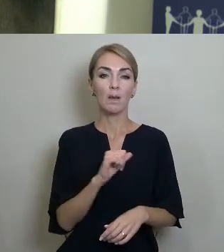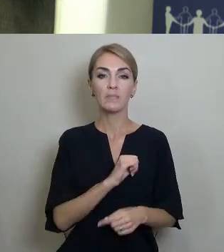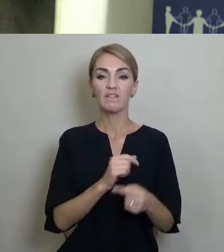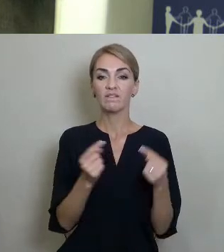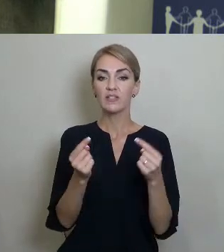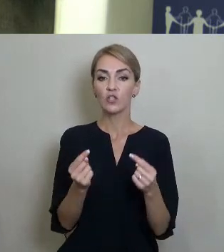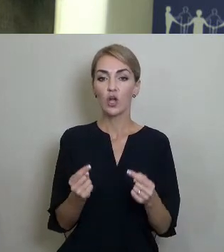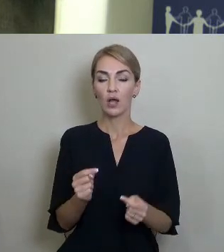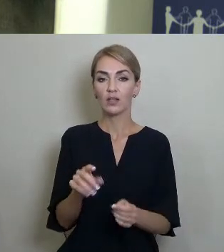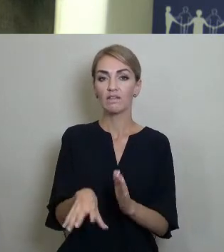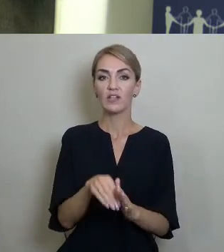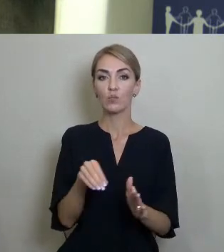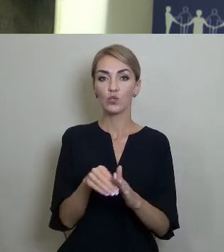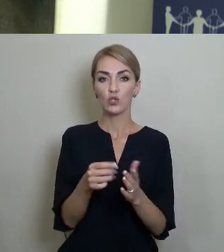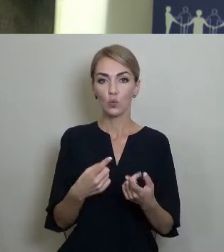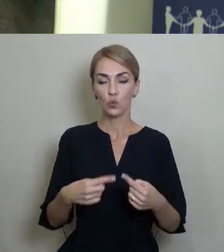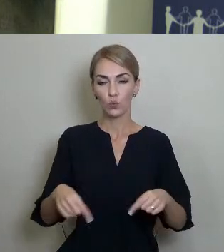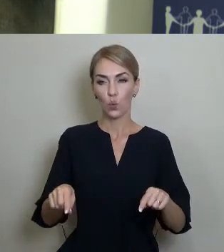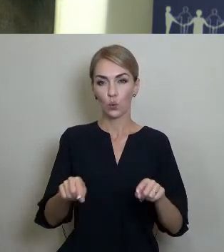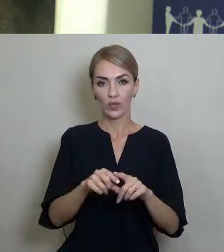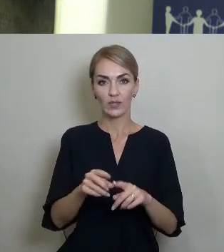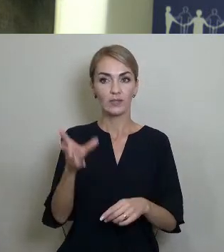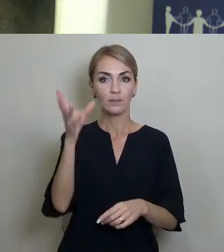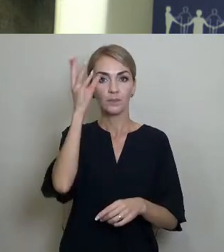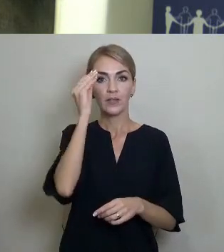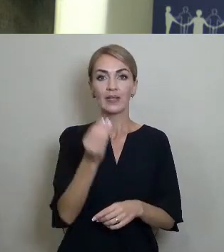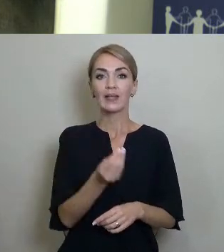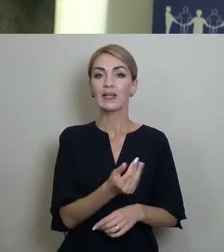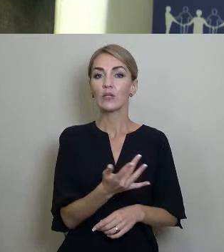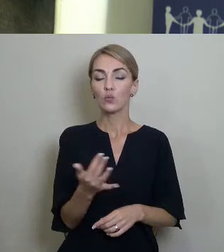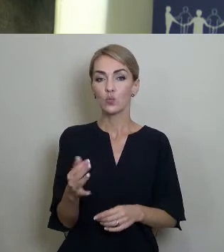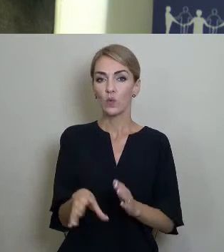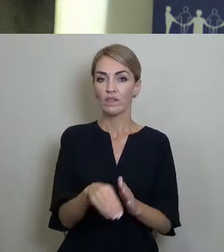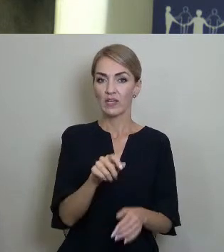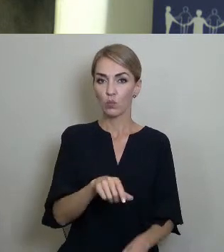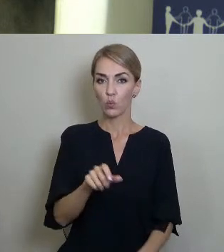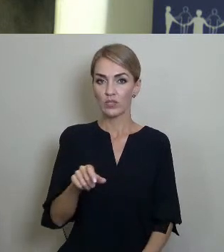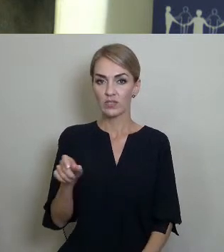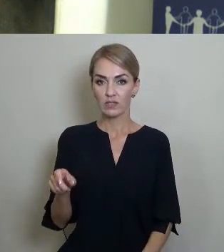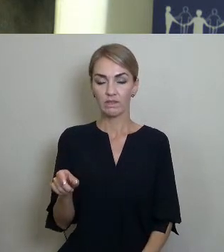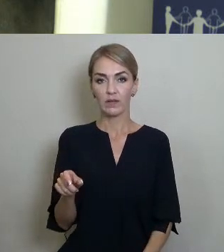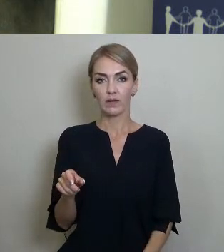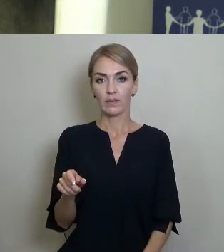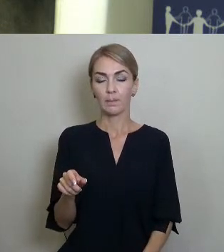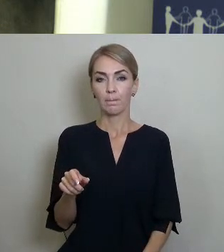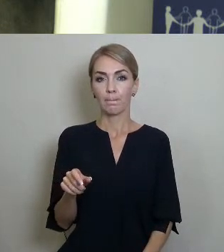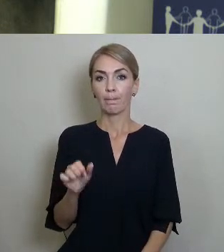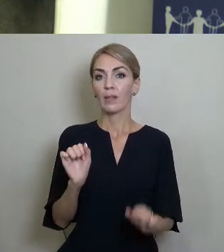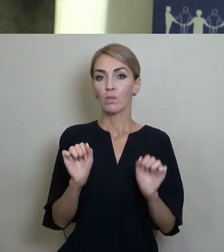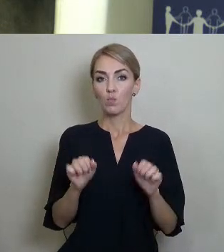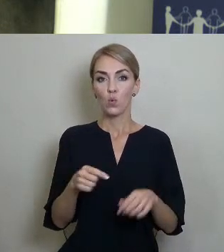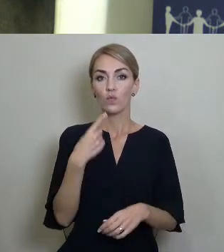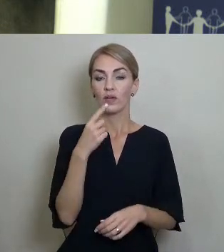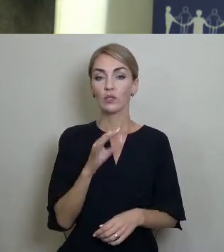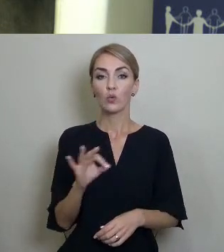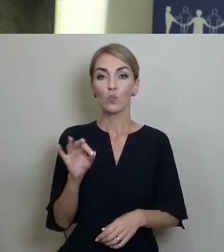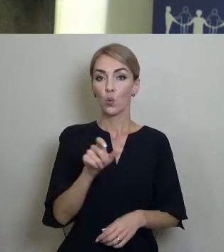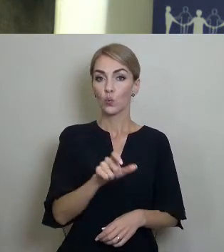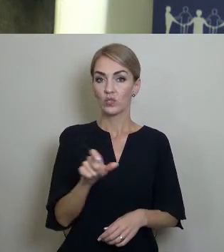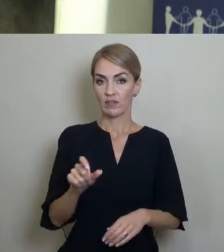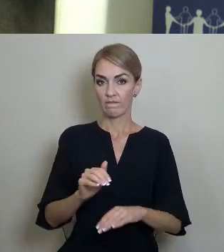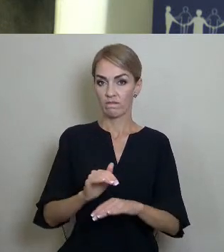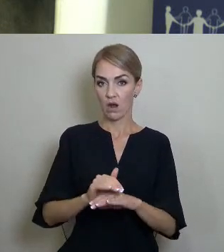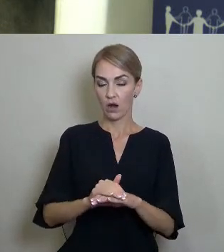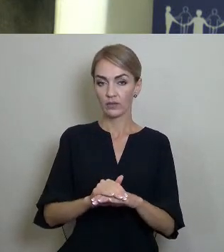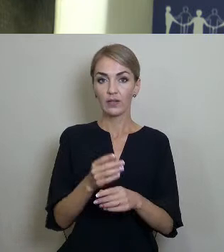the territorial commissions have to define the constituencies themselves, taking into account the borders of the villages and